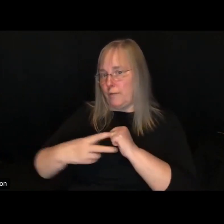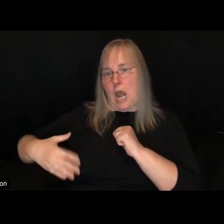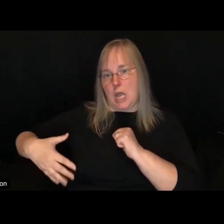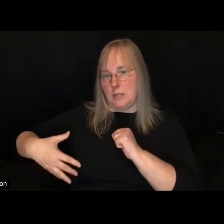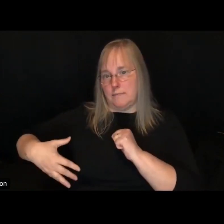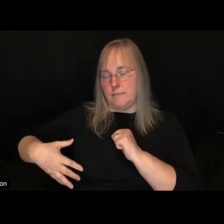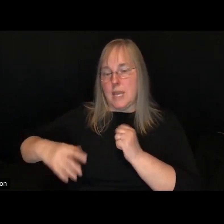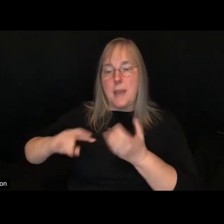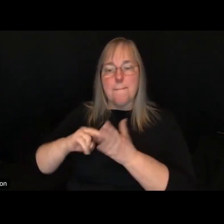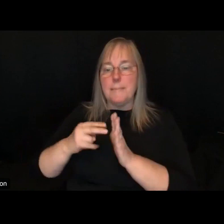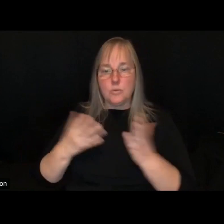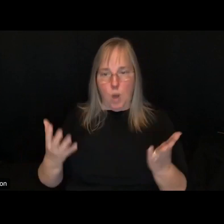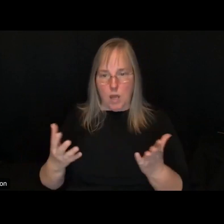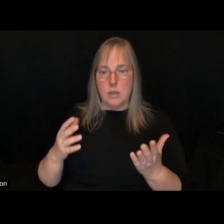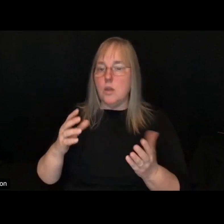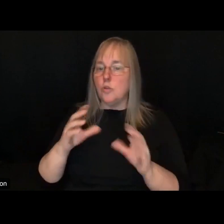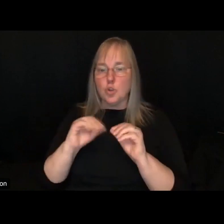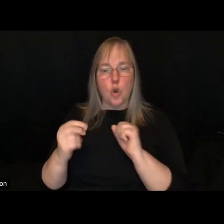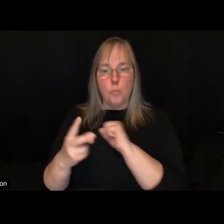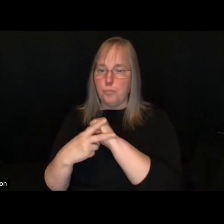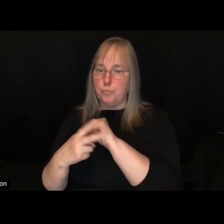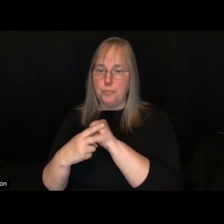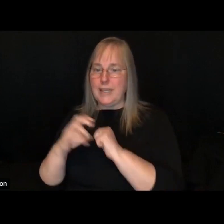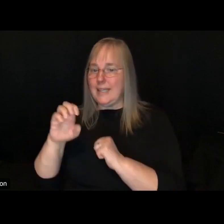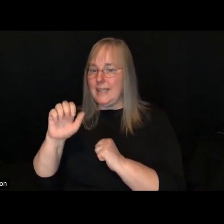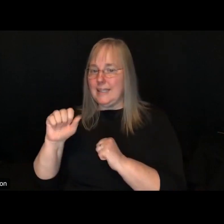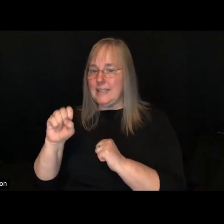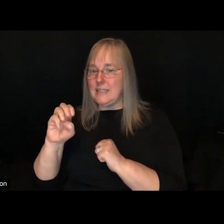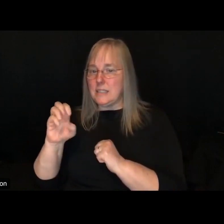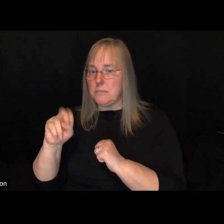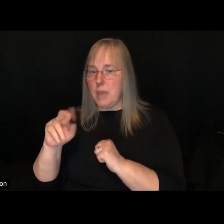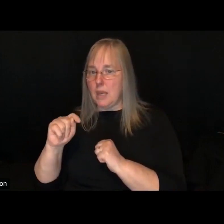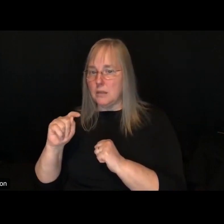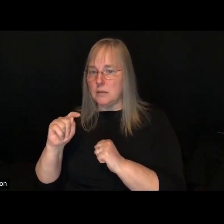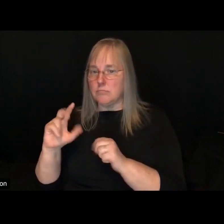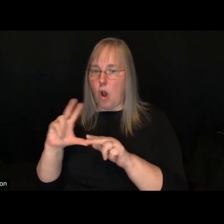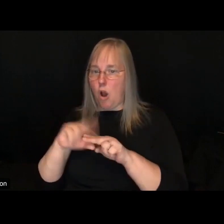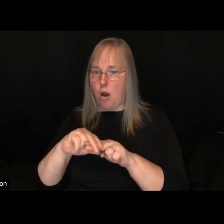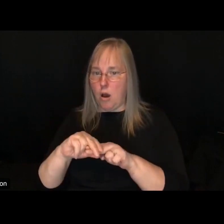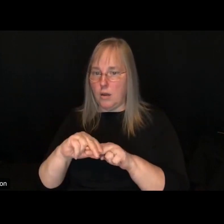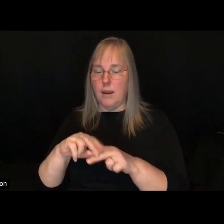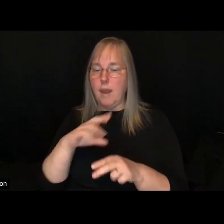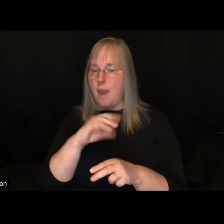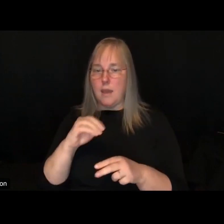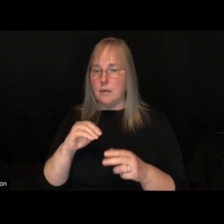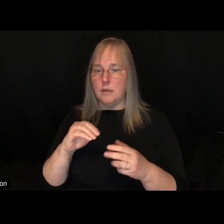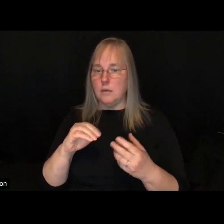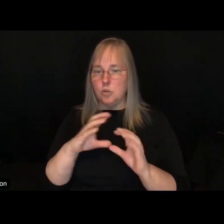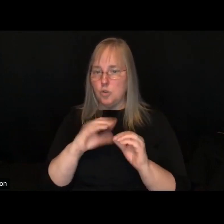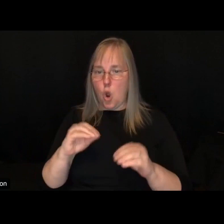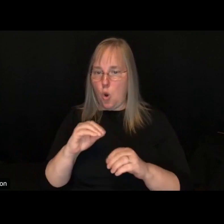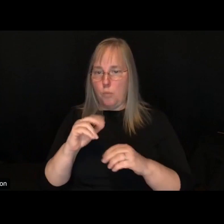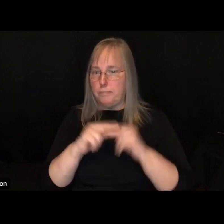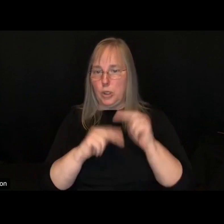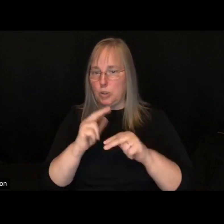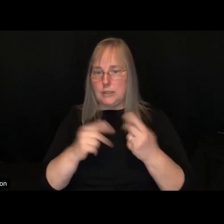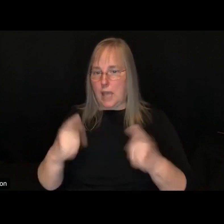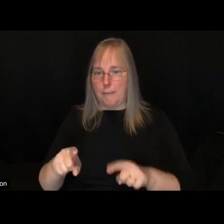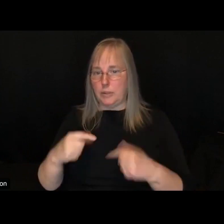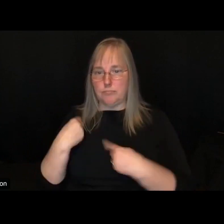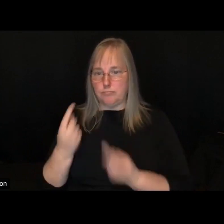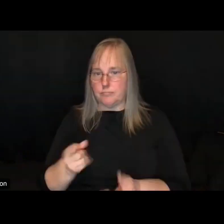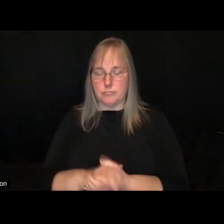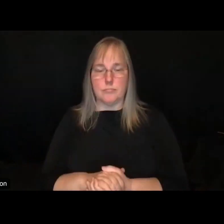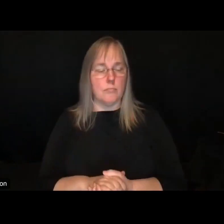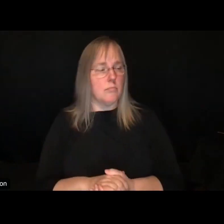means that there's no preservation easement on top of it, and it hasn't seen any kind of development activity on it. So